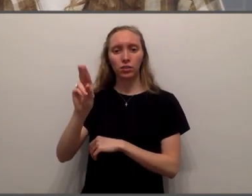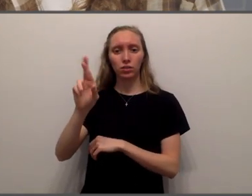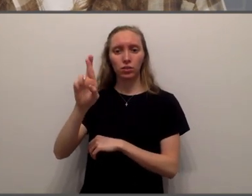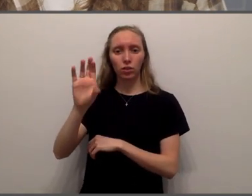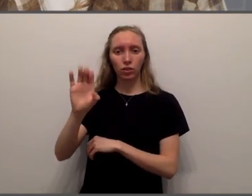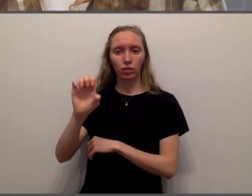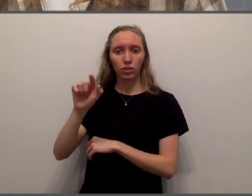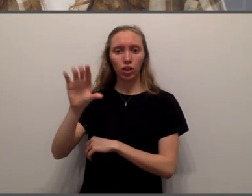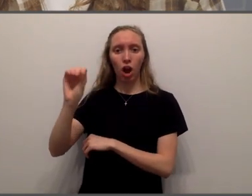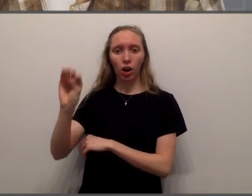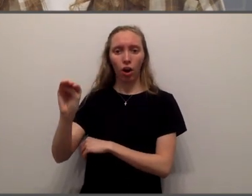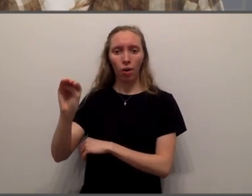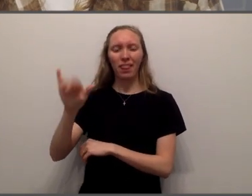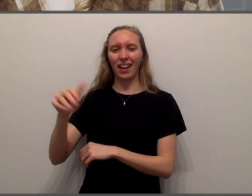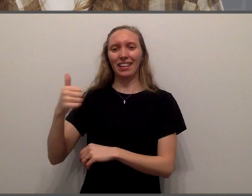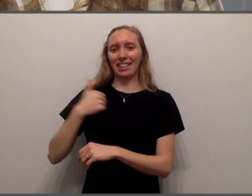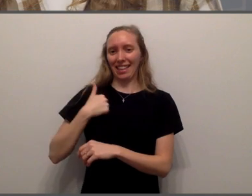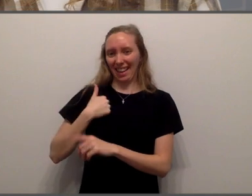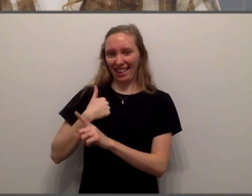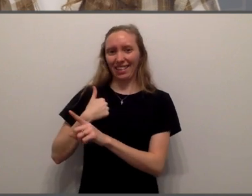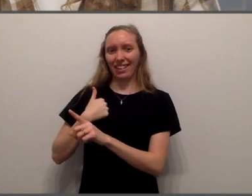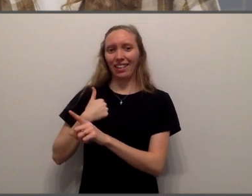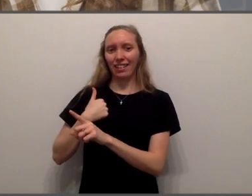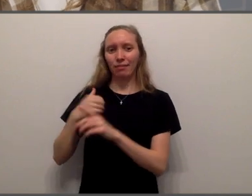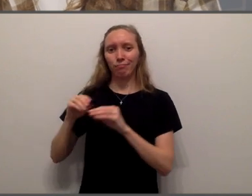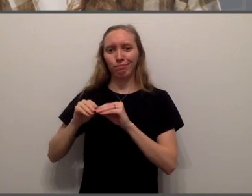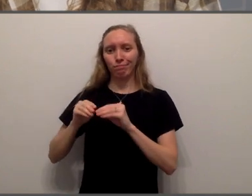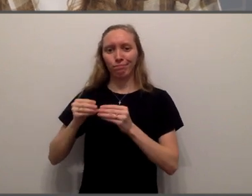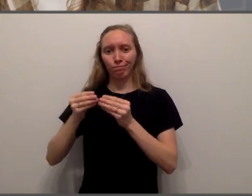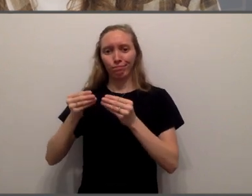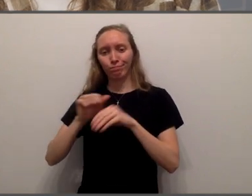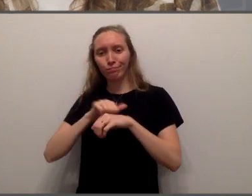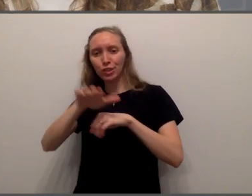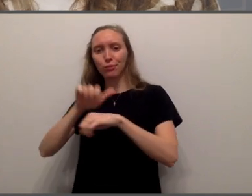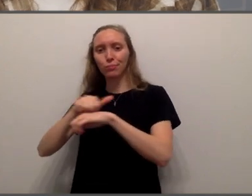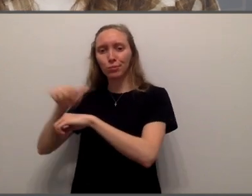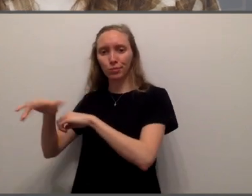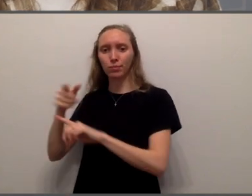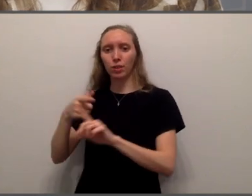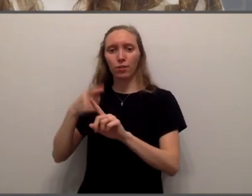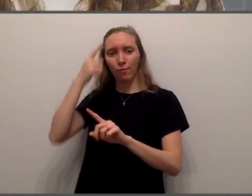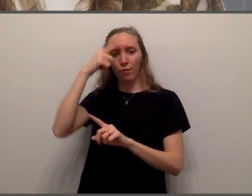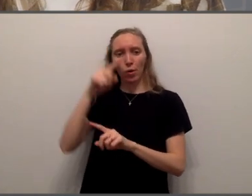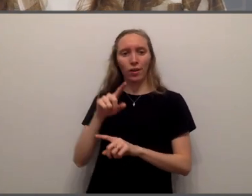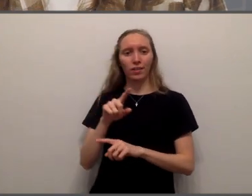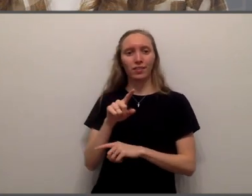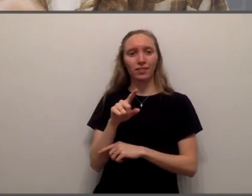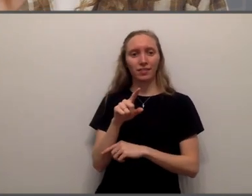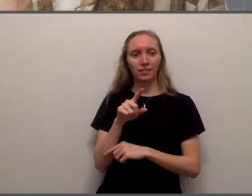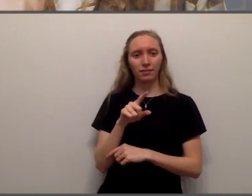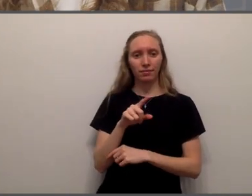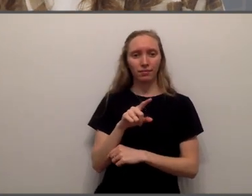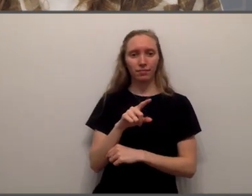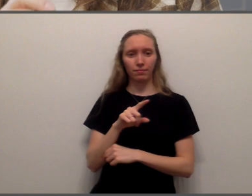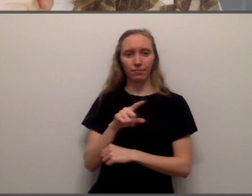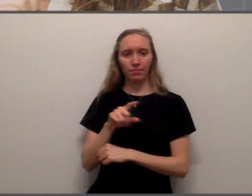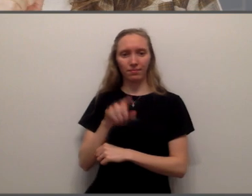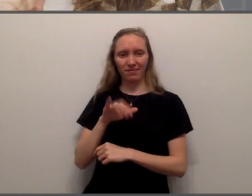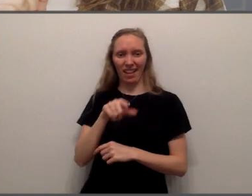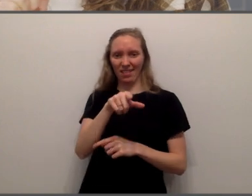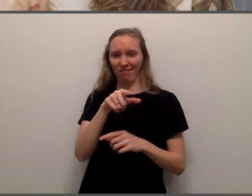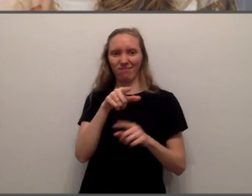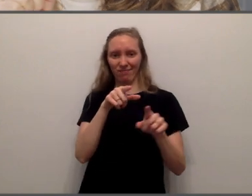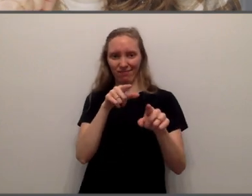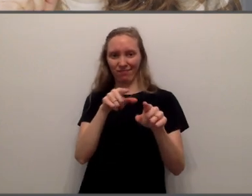Canadian distributor for Christian books. If you go to them directly, parasource.com, and when checking out,